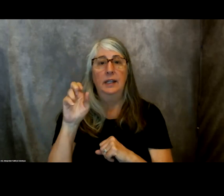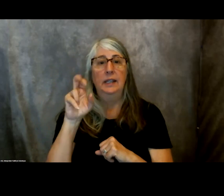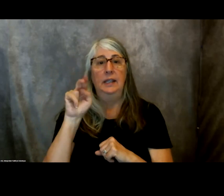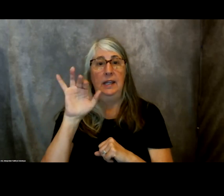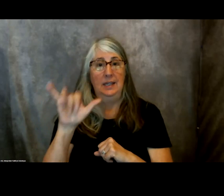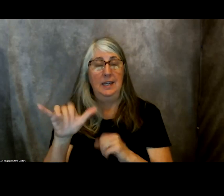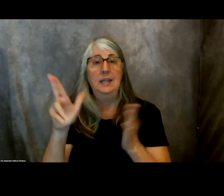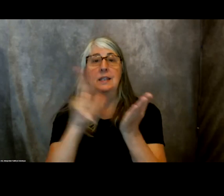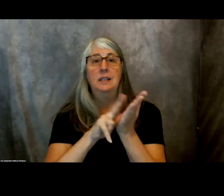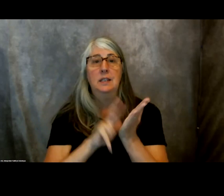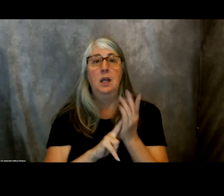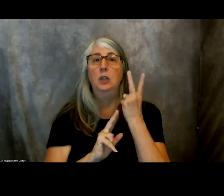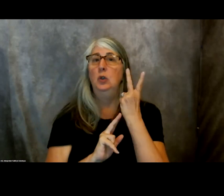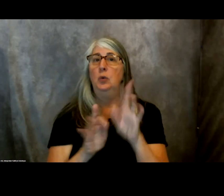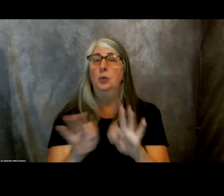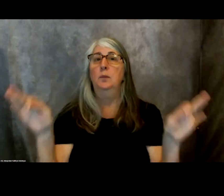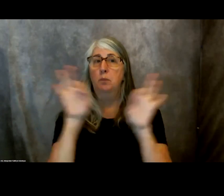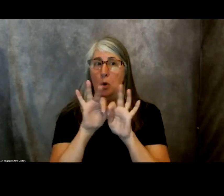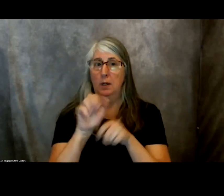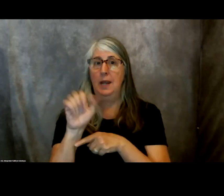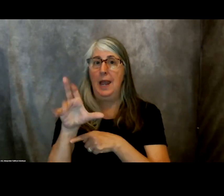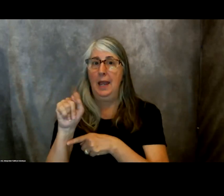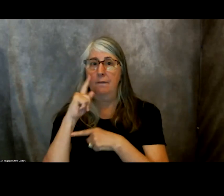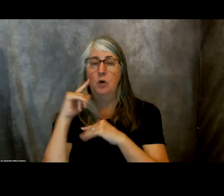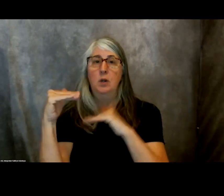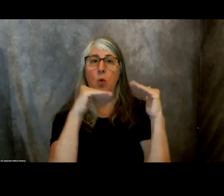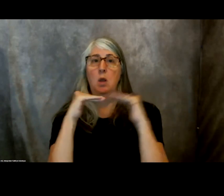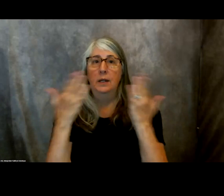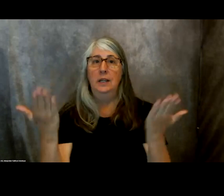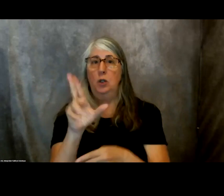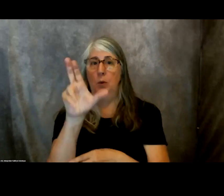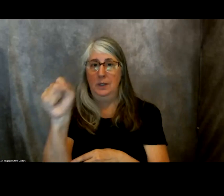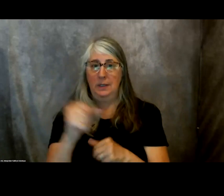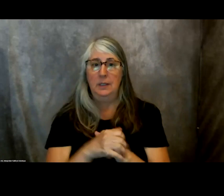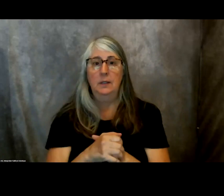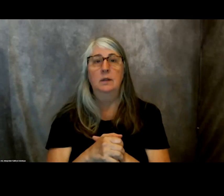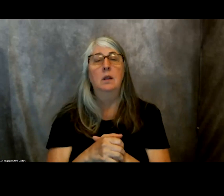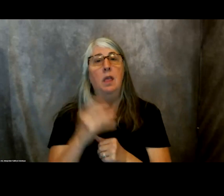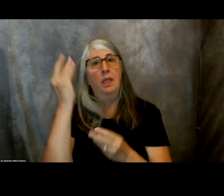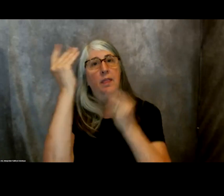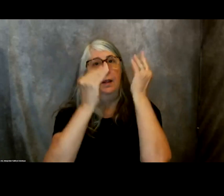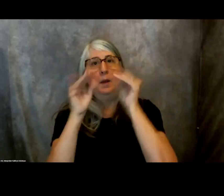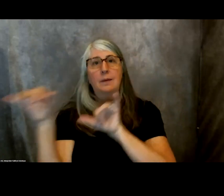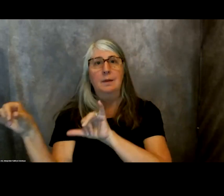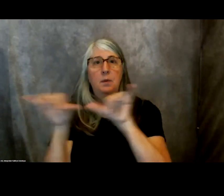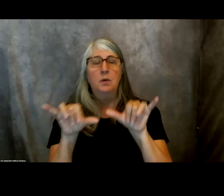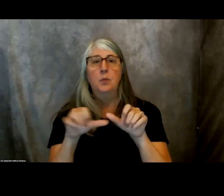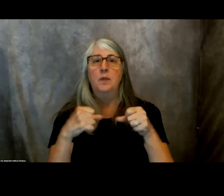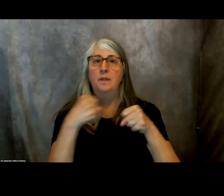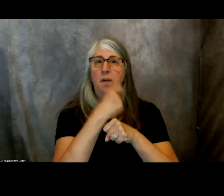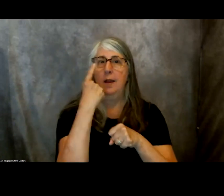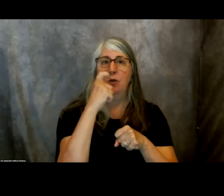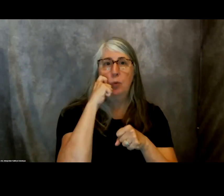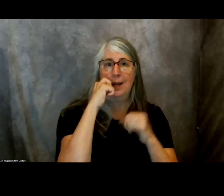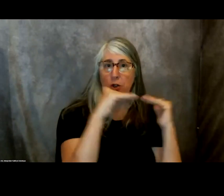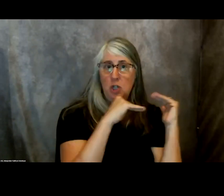important milestones for equality and justice in the United States. Consider the similarities between the fight for racial justice and the